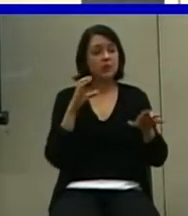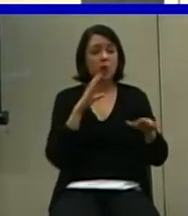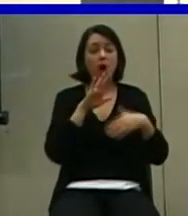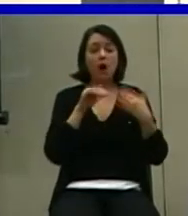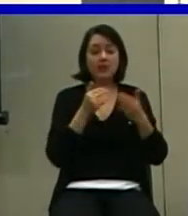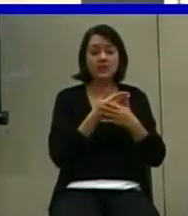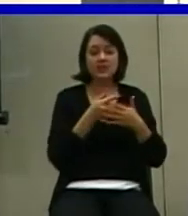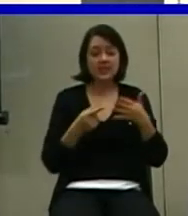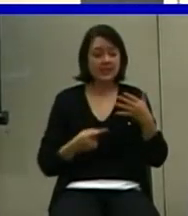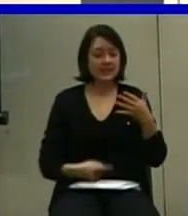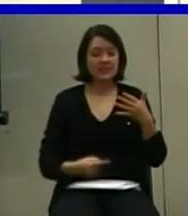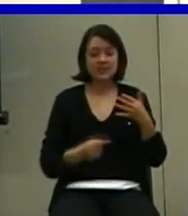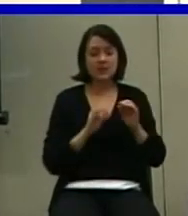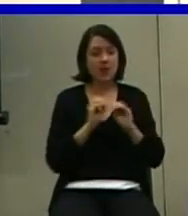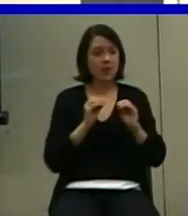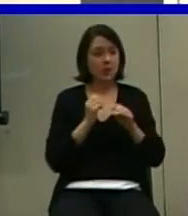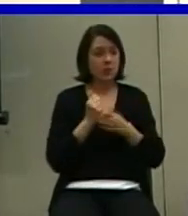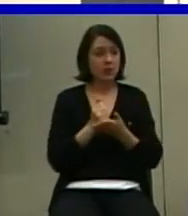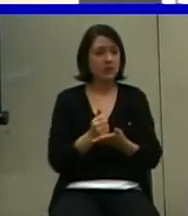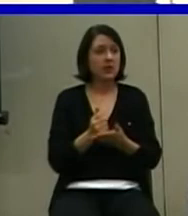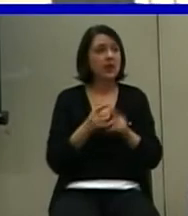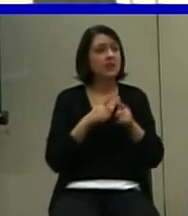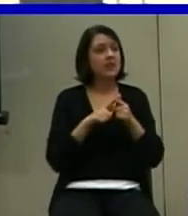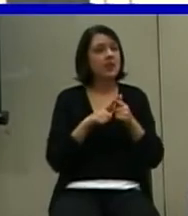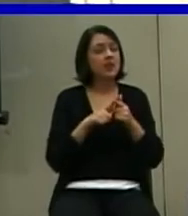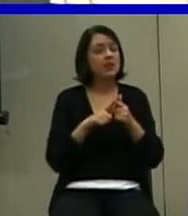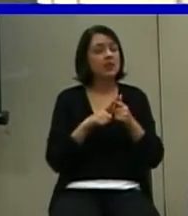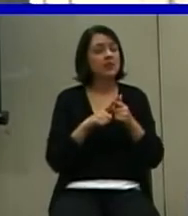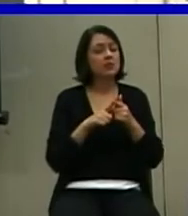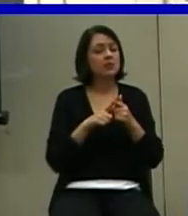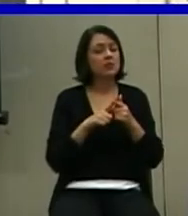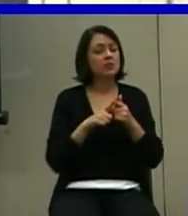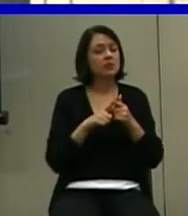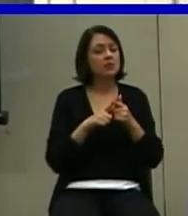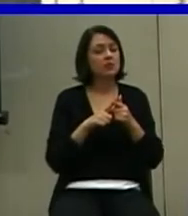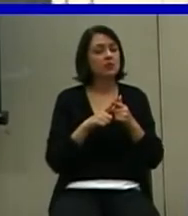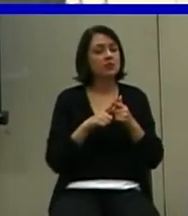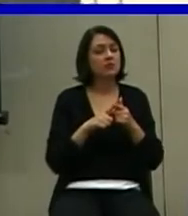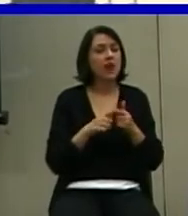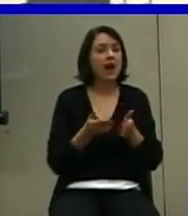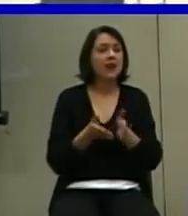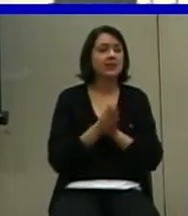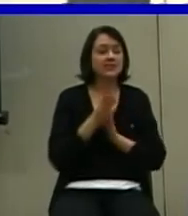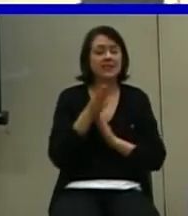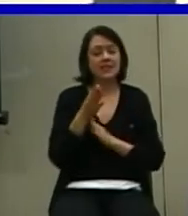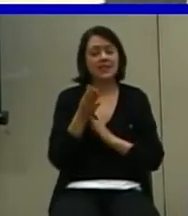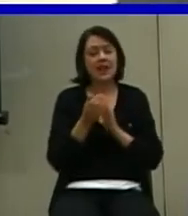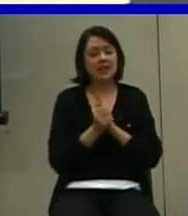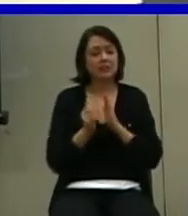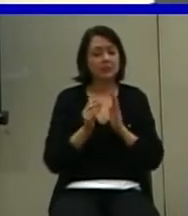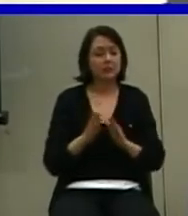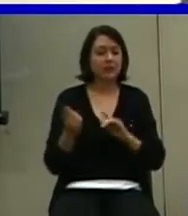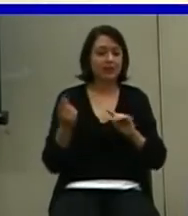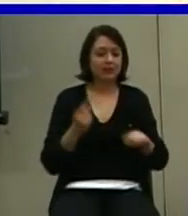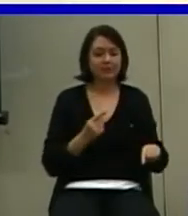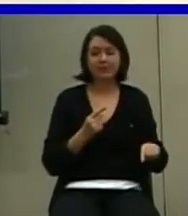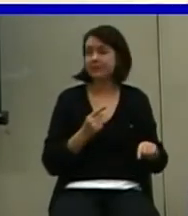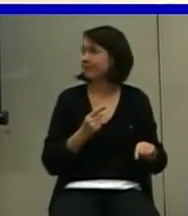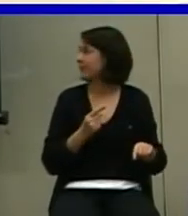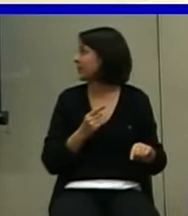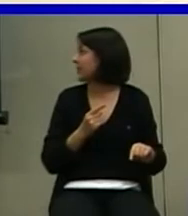those things and nothing works, then we can call in the experts. And when we've called